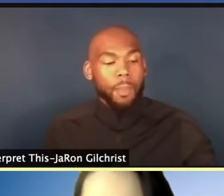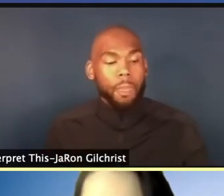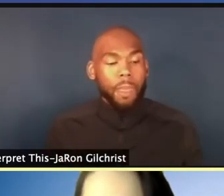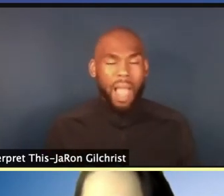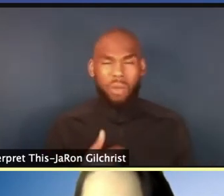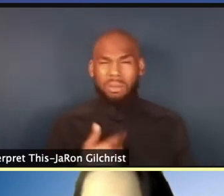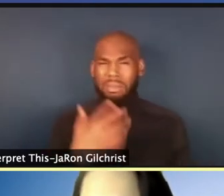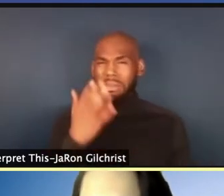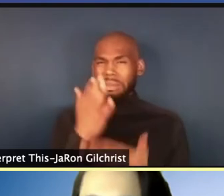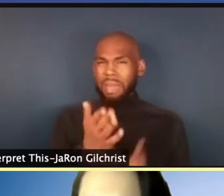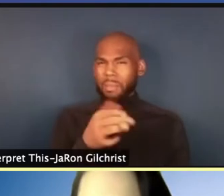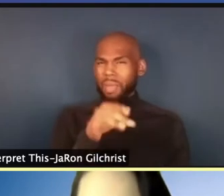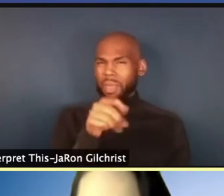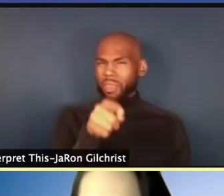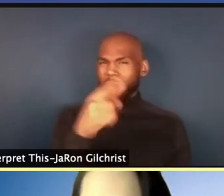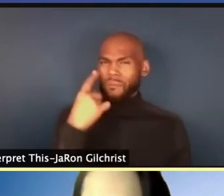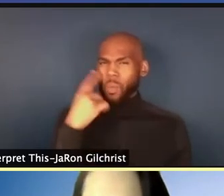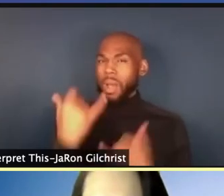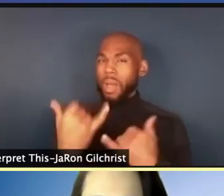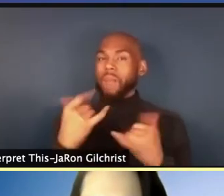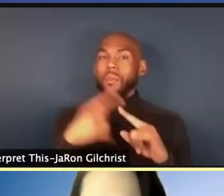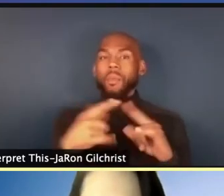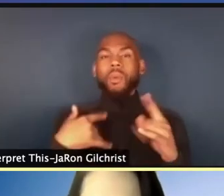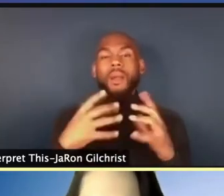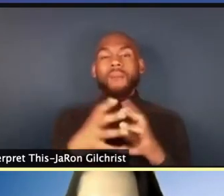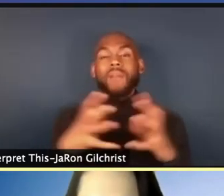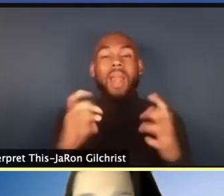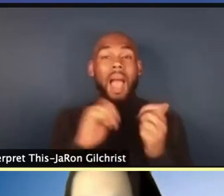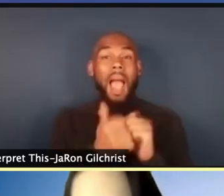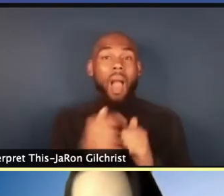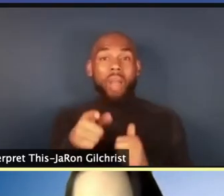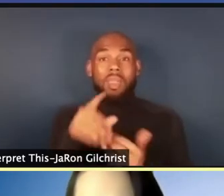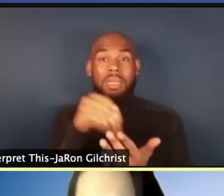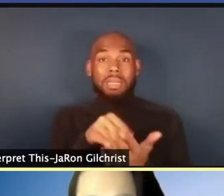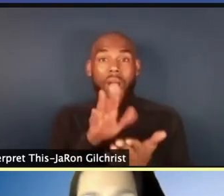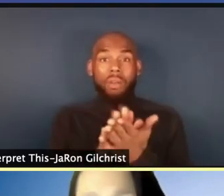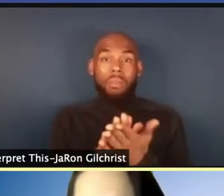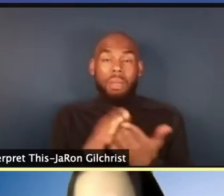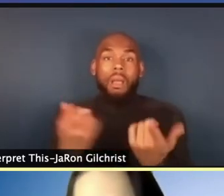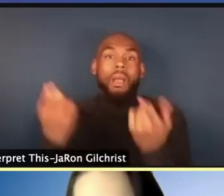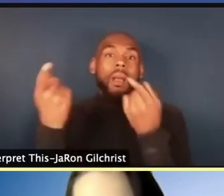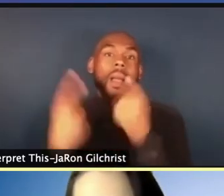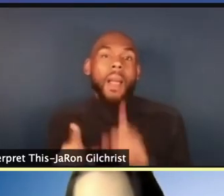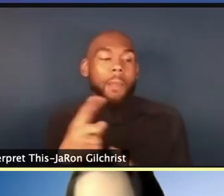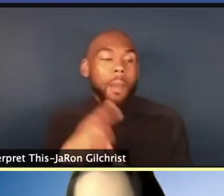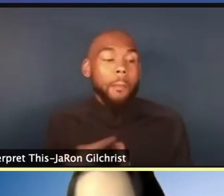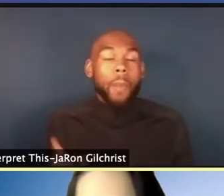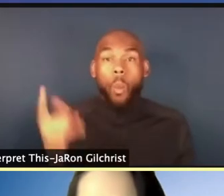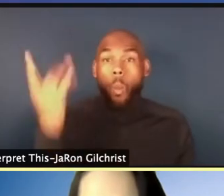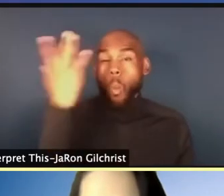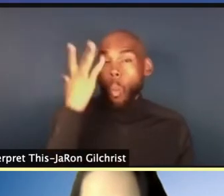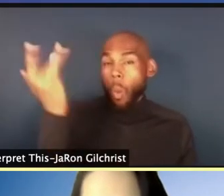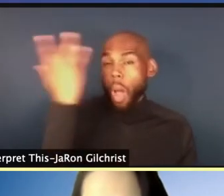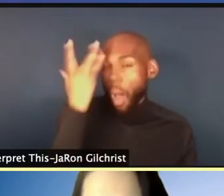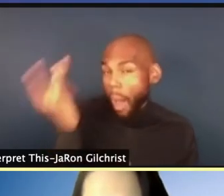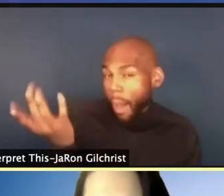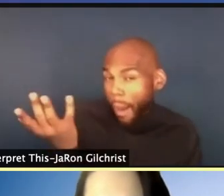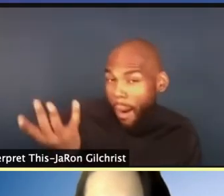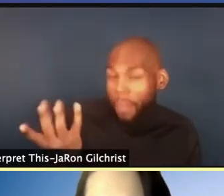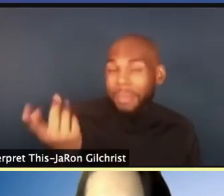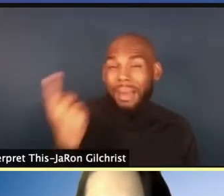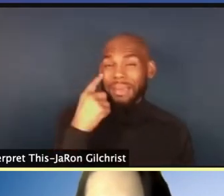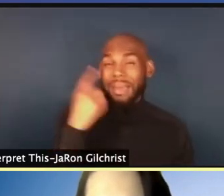that there's a quite a lot more of the sort of like, how did the document come to be? But I think the why it came to be is about